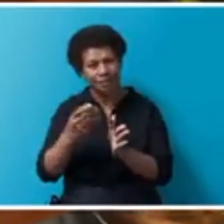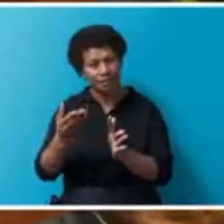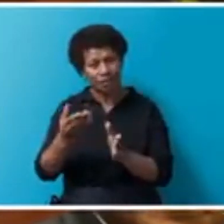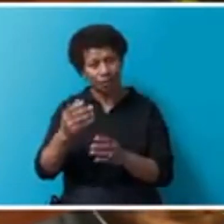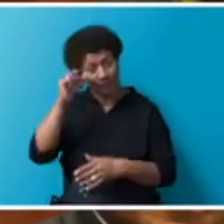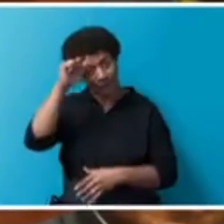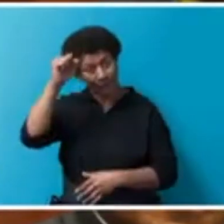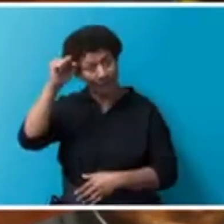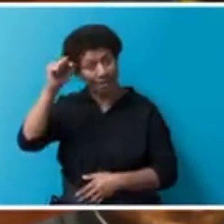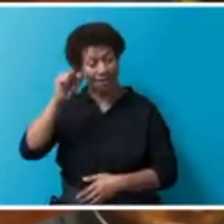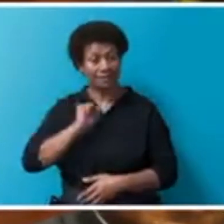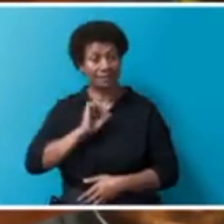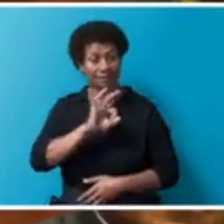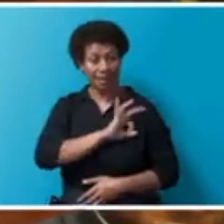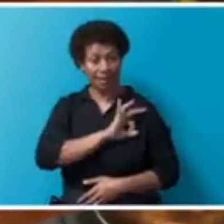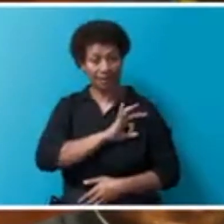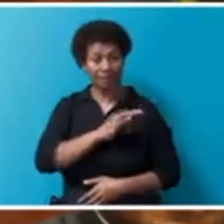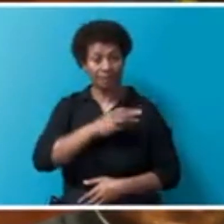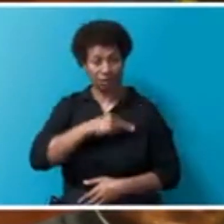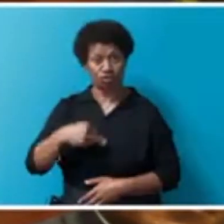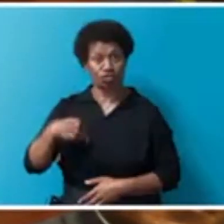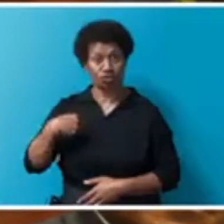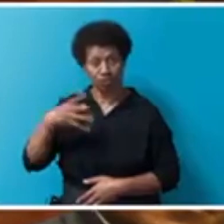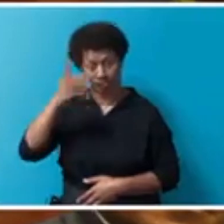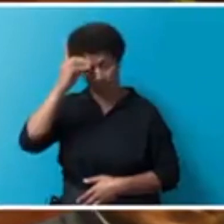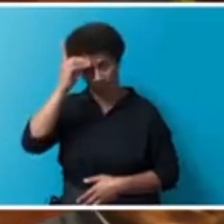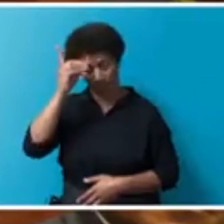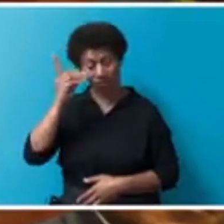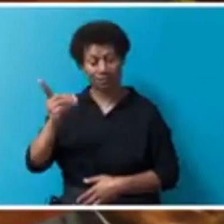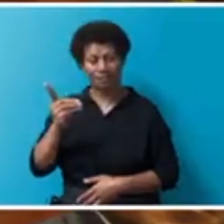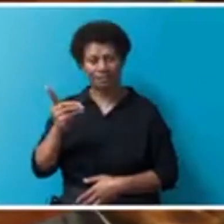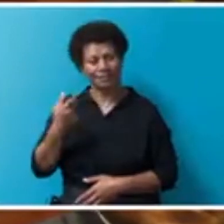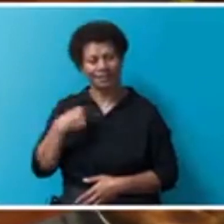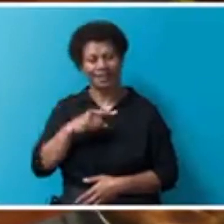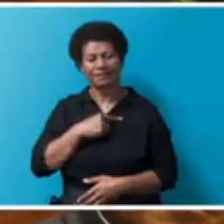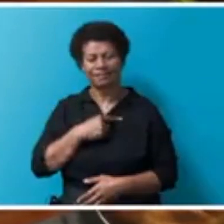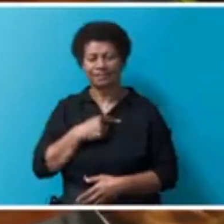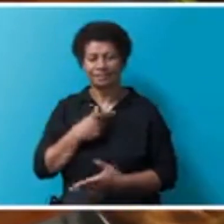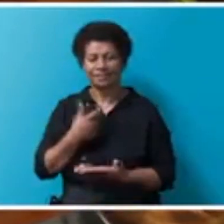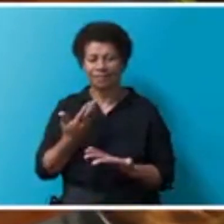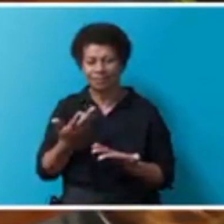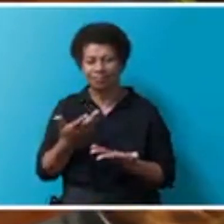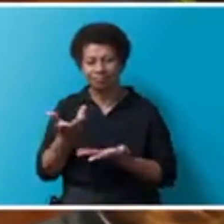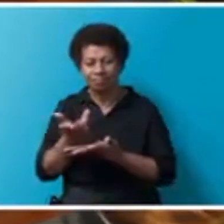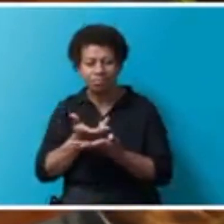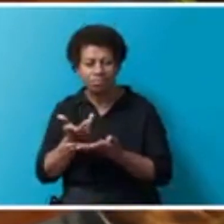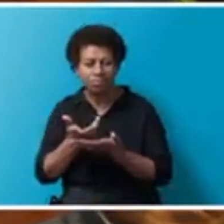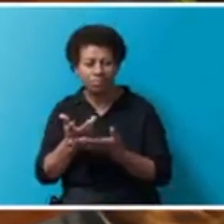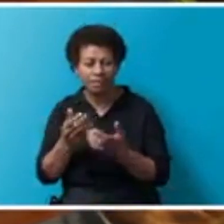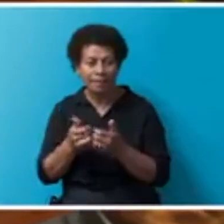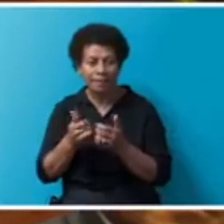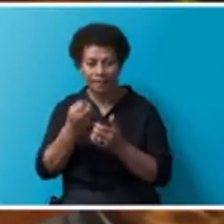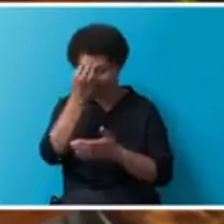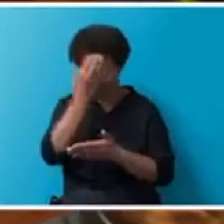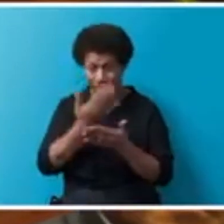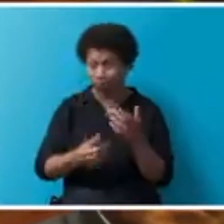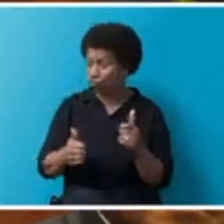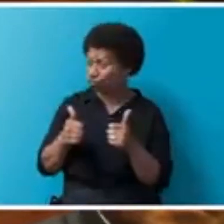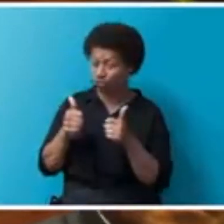days. And we shared many, experiences. He was a good colleague.